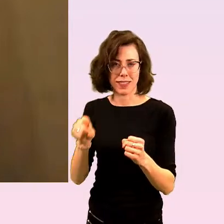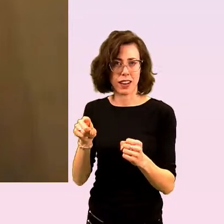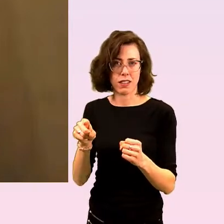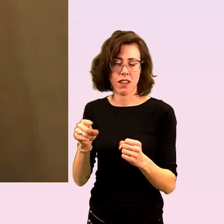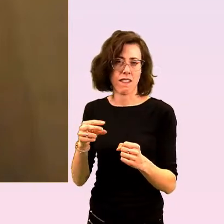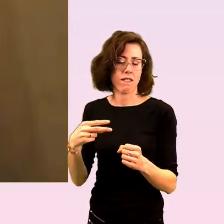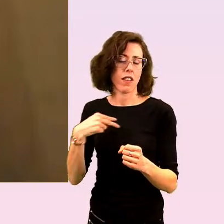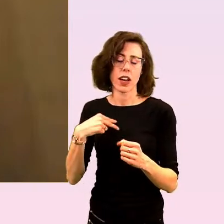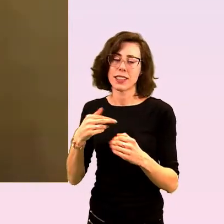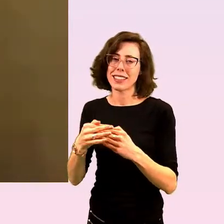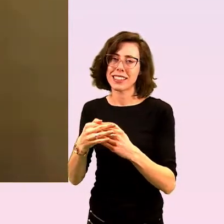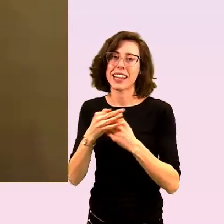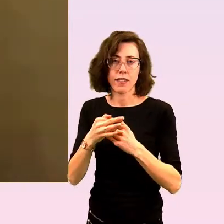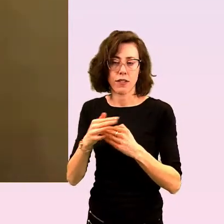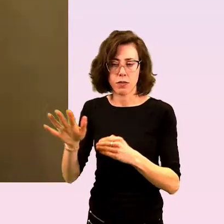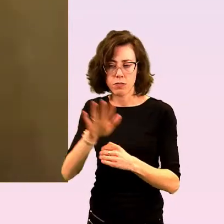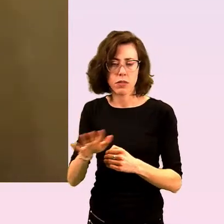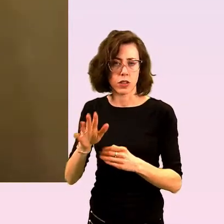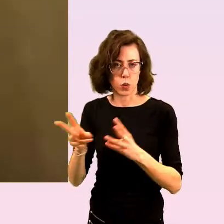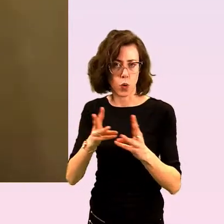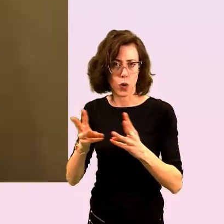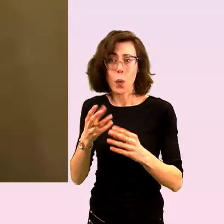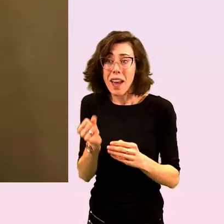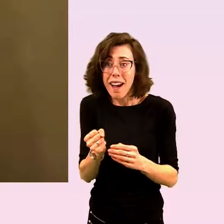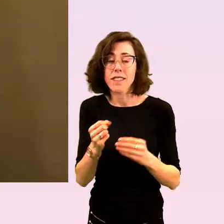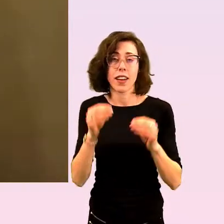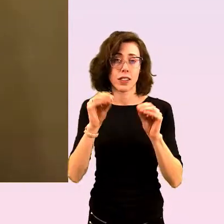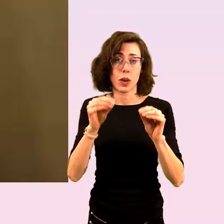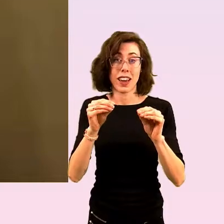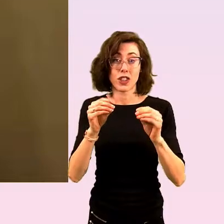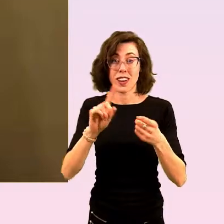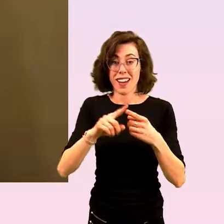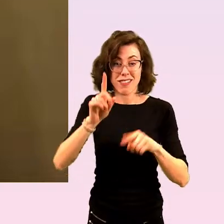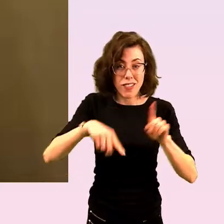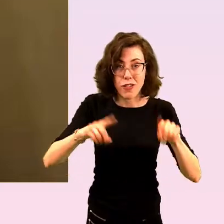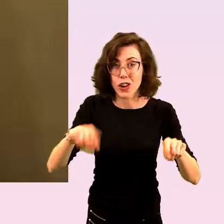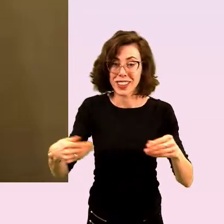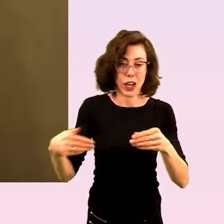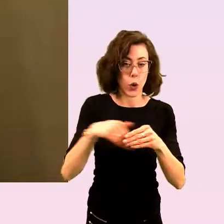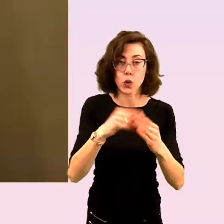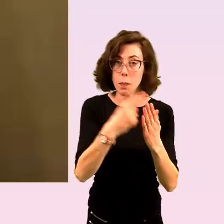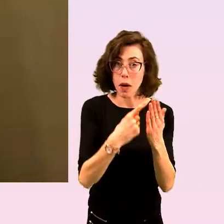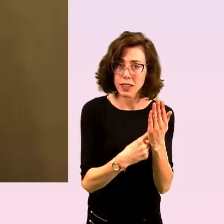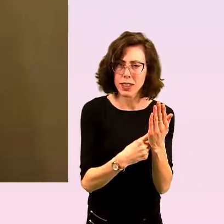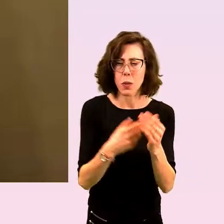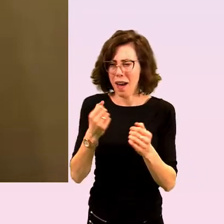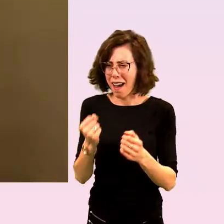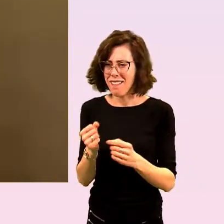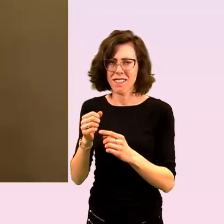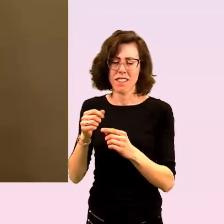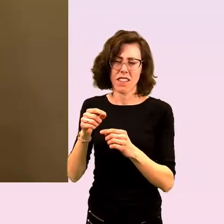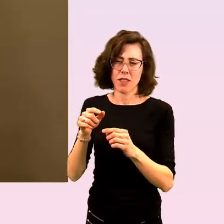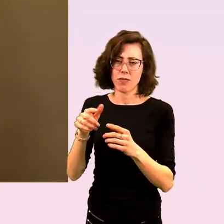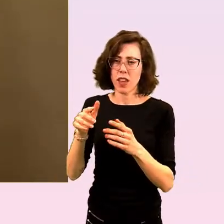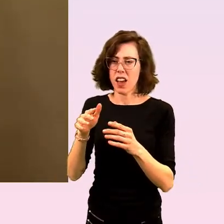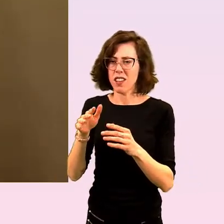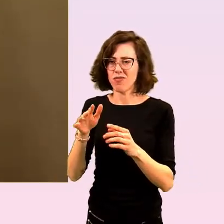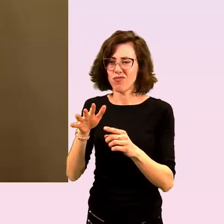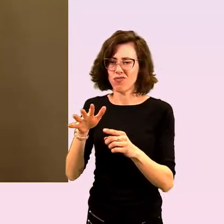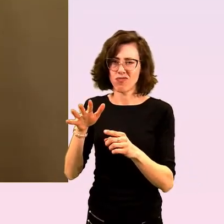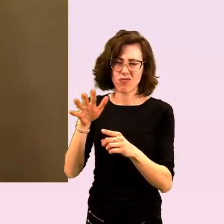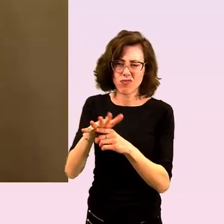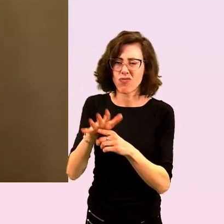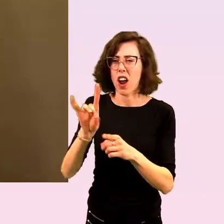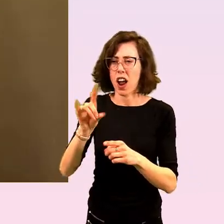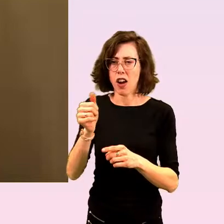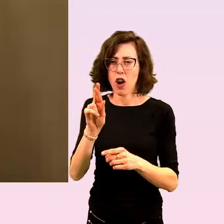to work. We have education, diversity and inclusion policies. We have harassment and dignity at work